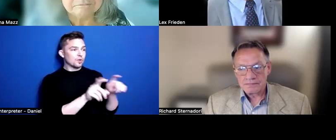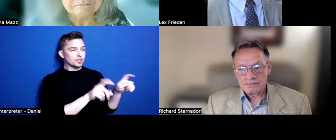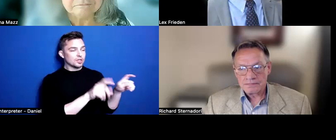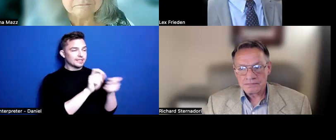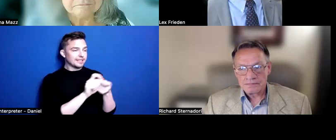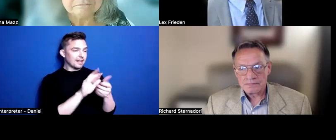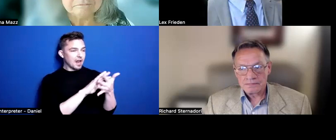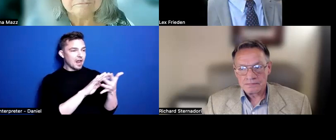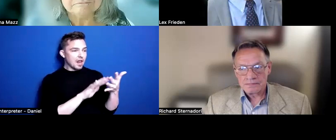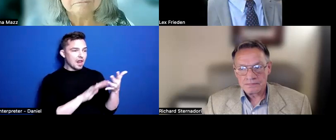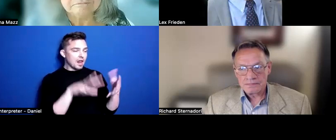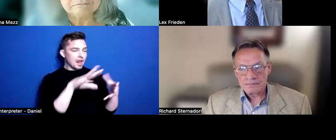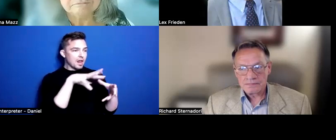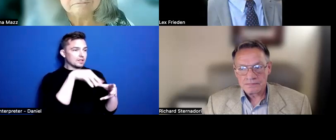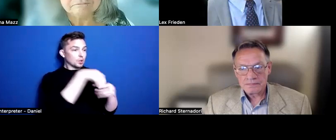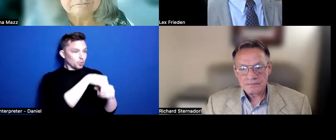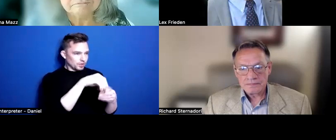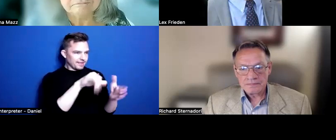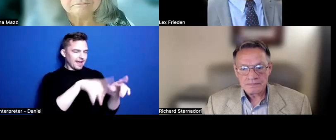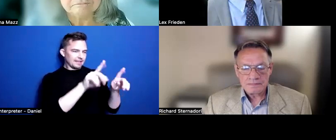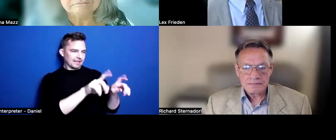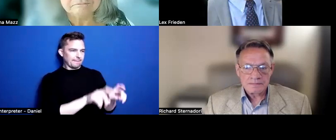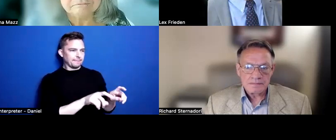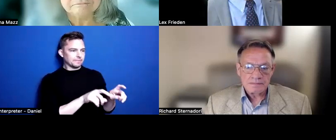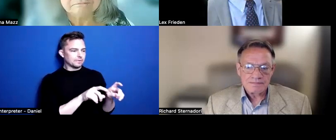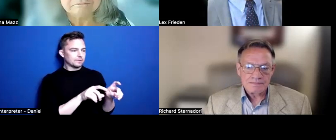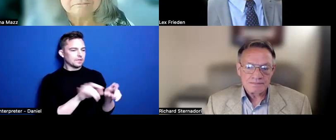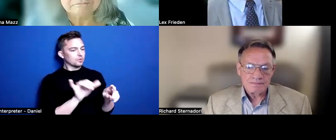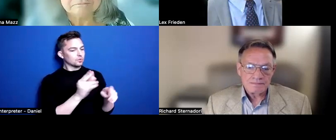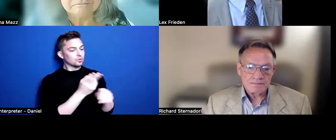details into the exam. You know, use your